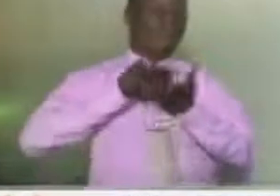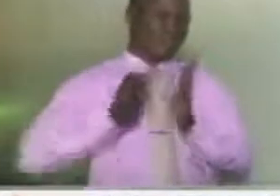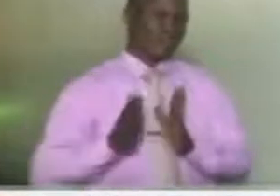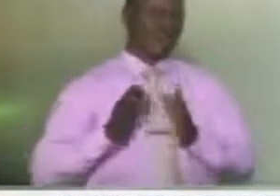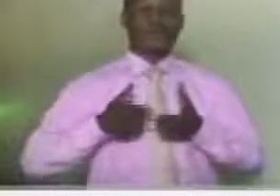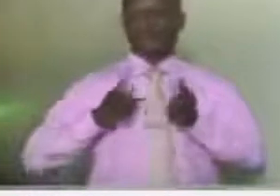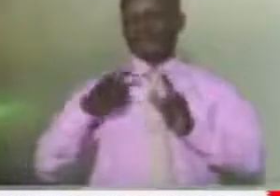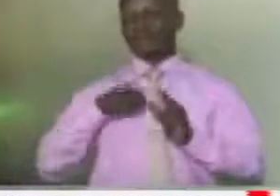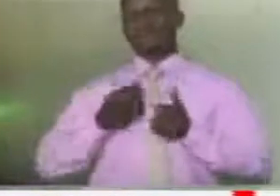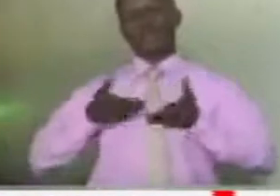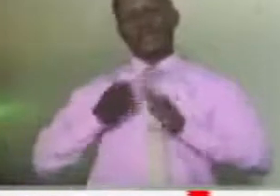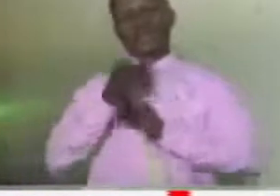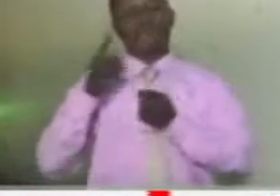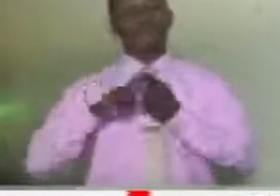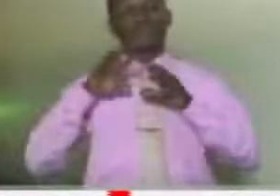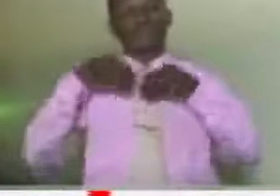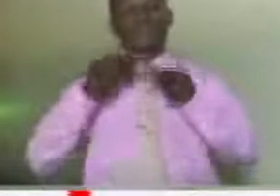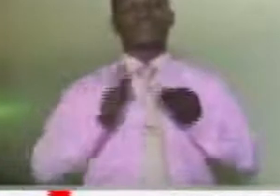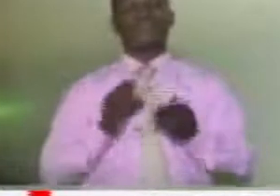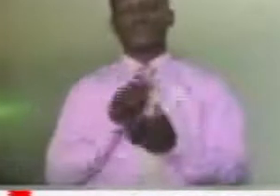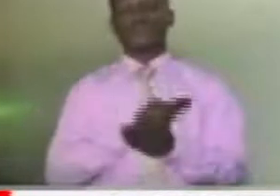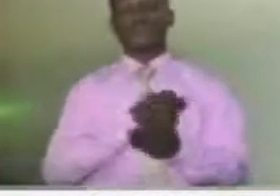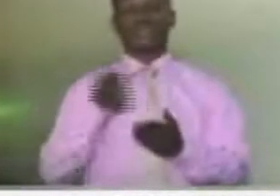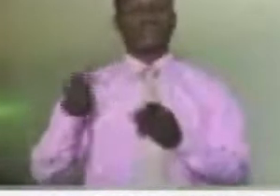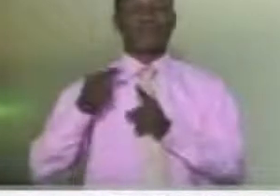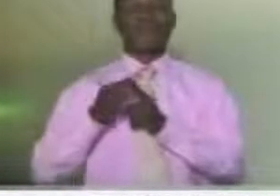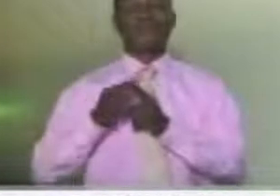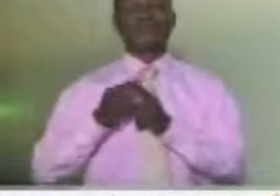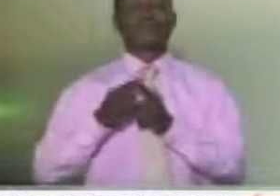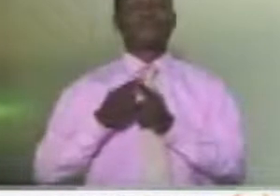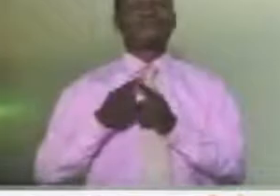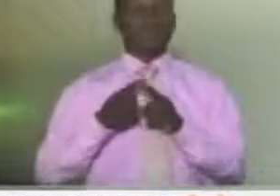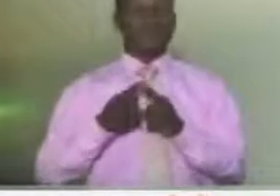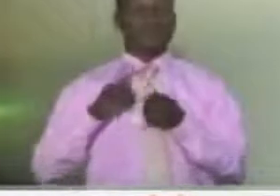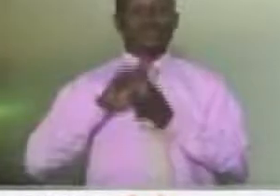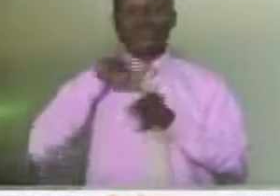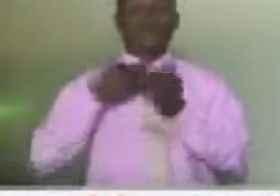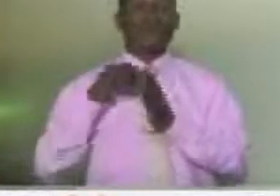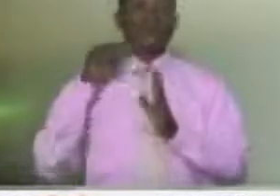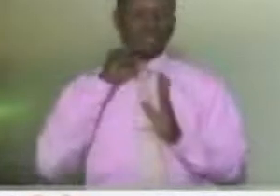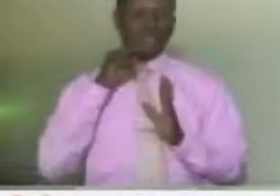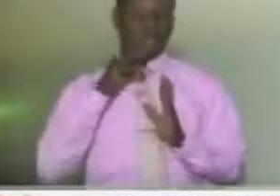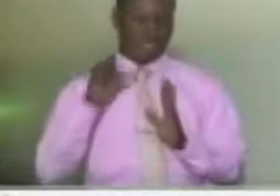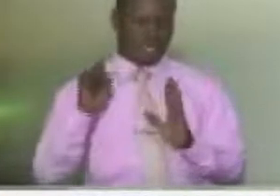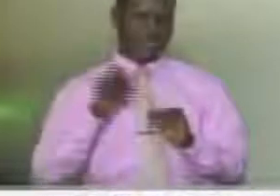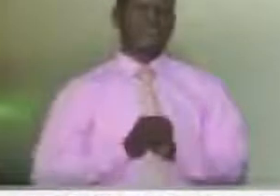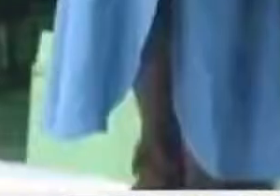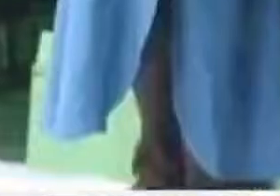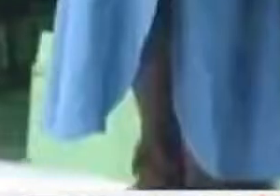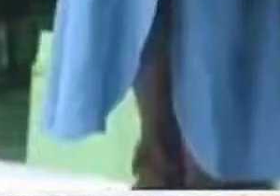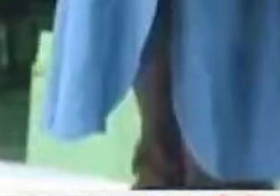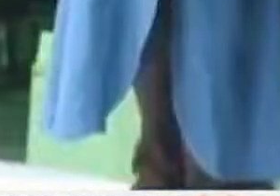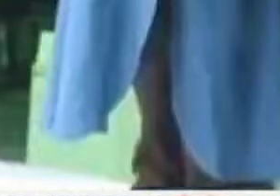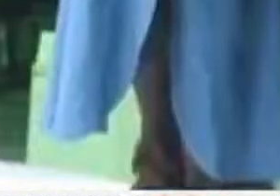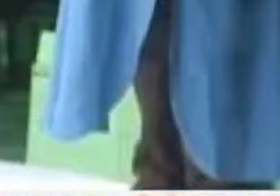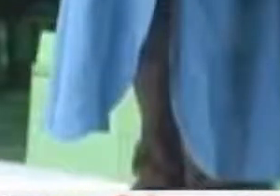me allow you to give us what is on the minds of Nigerians. I wanted us to have this short conversation before I bring on the panelists.